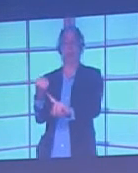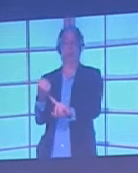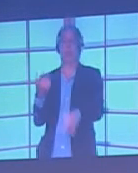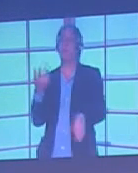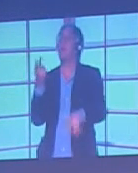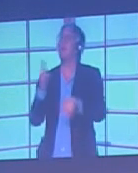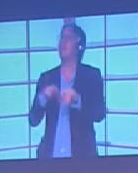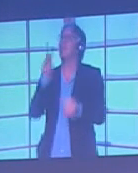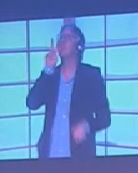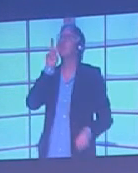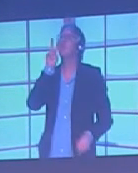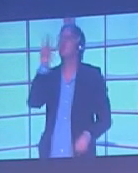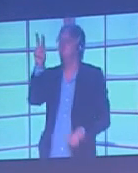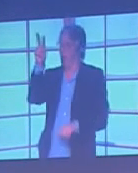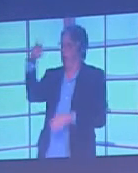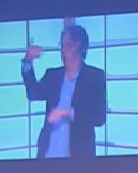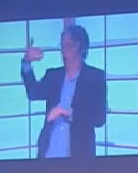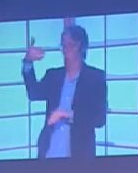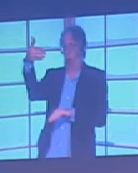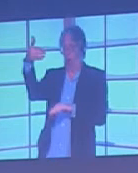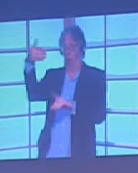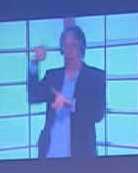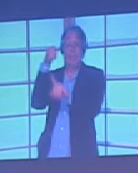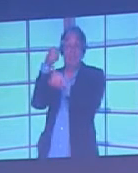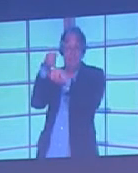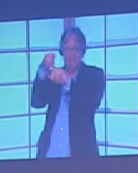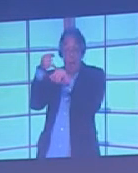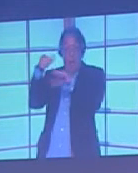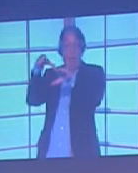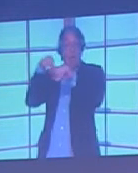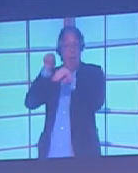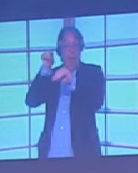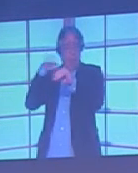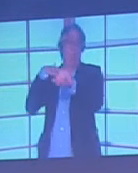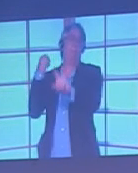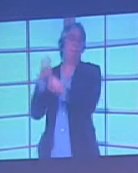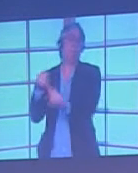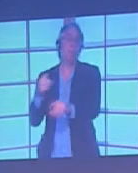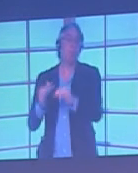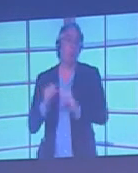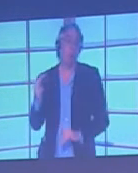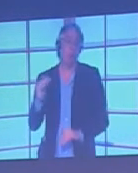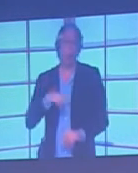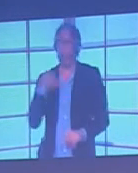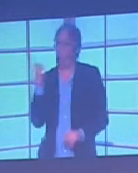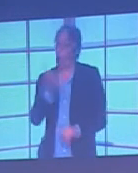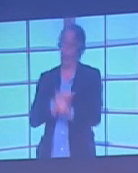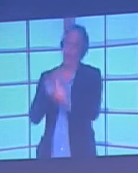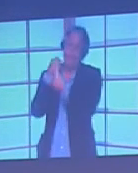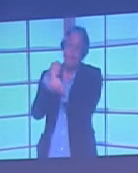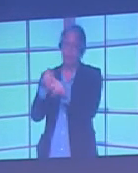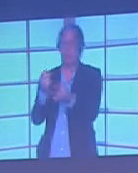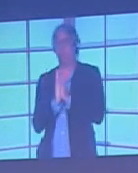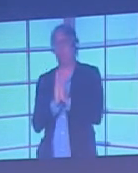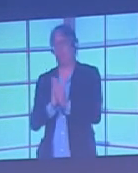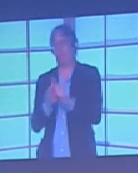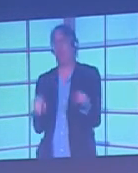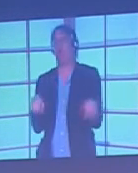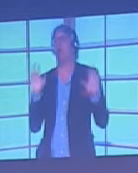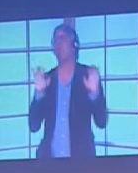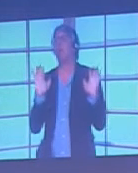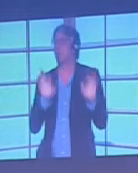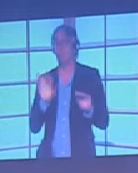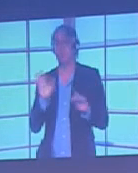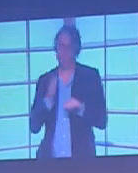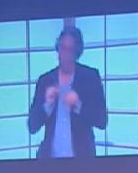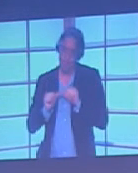be really sure you push that door open. We're all pushing that door. Please keep doing it. So what's clear